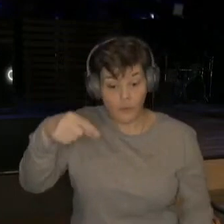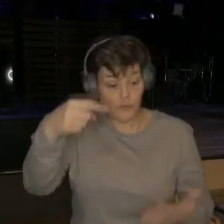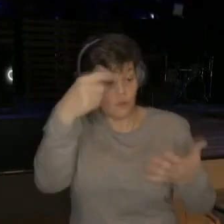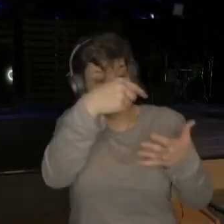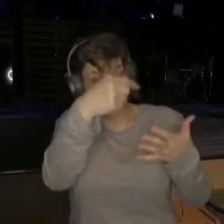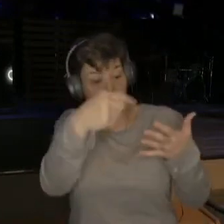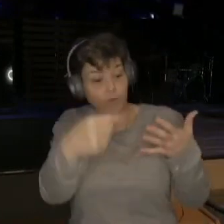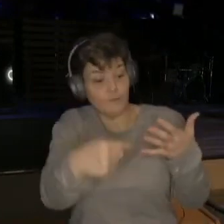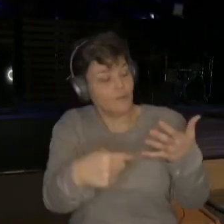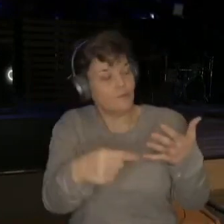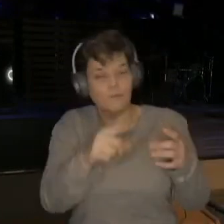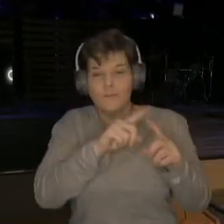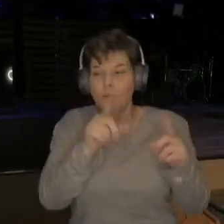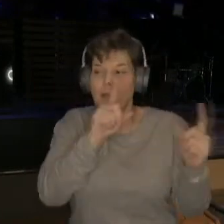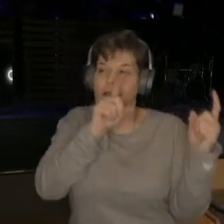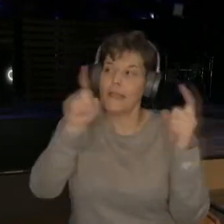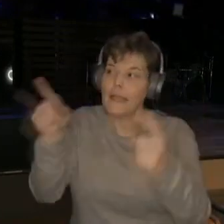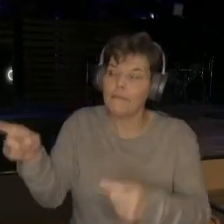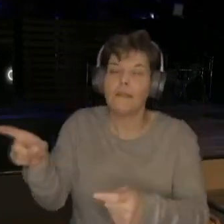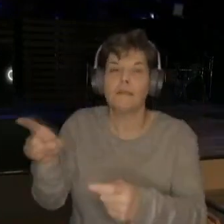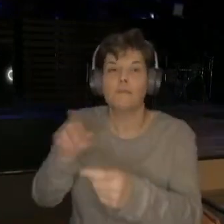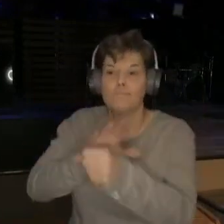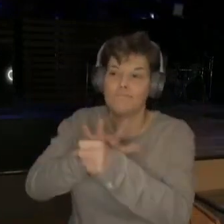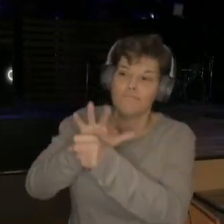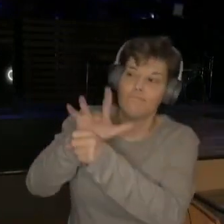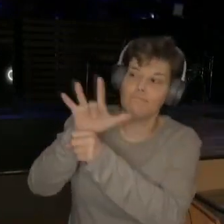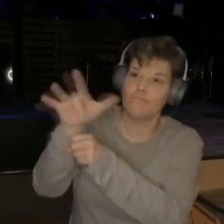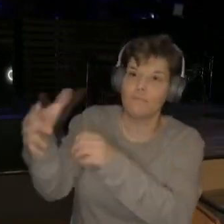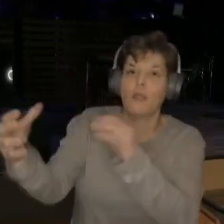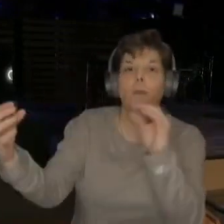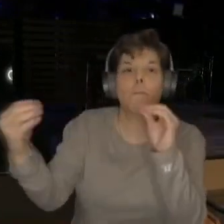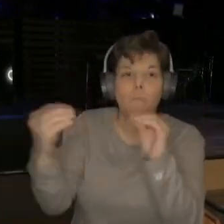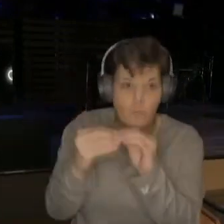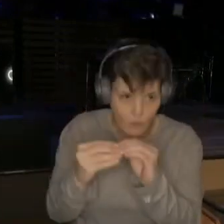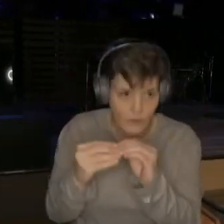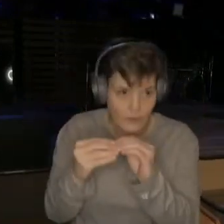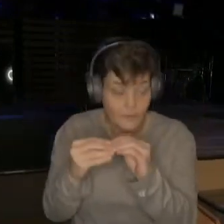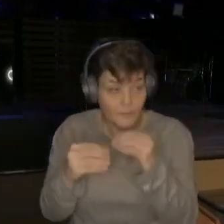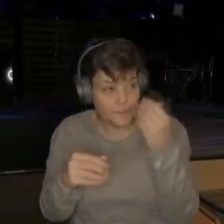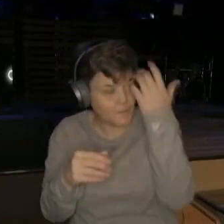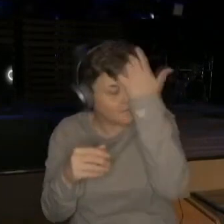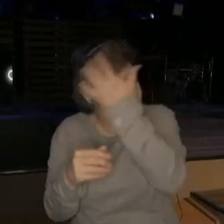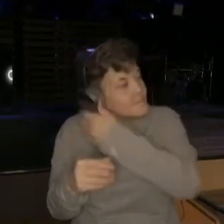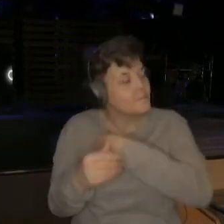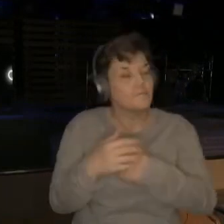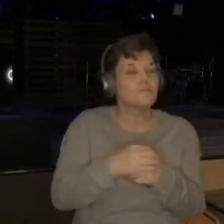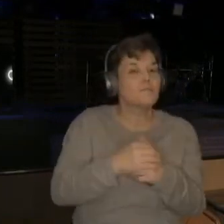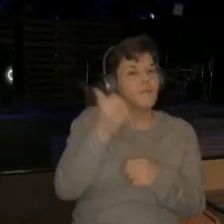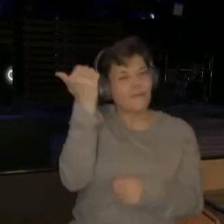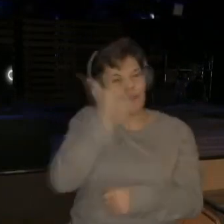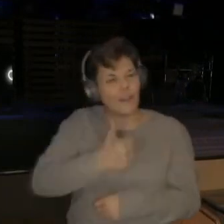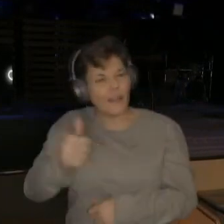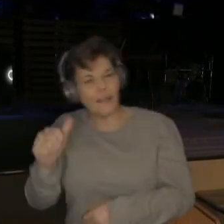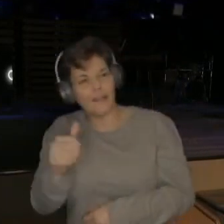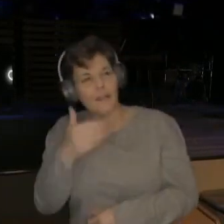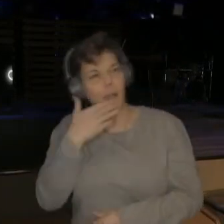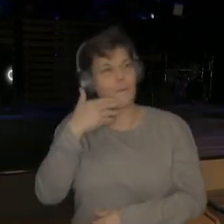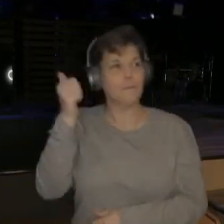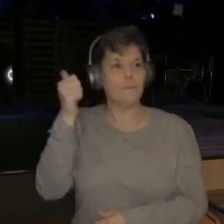son's needs. Is there any greater example of forgiveness and trust?